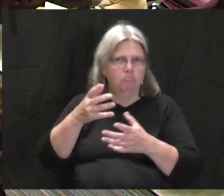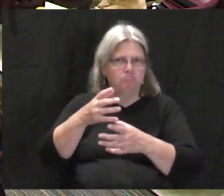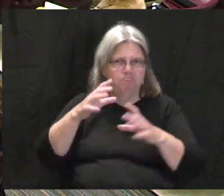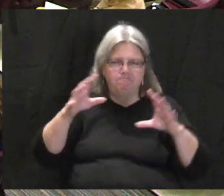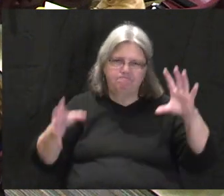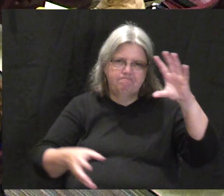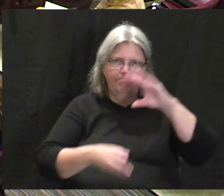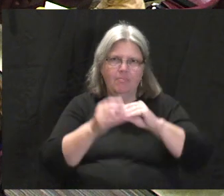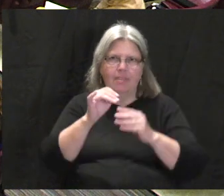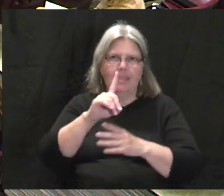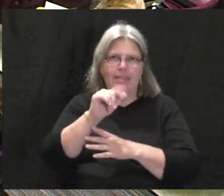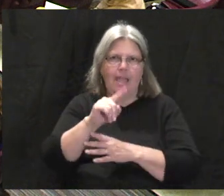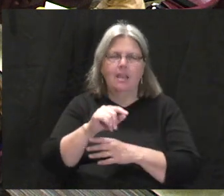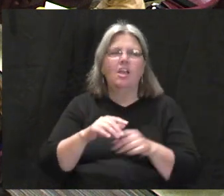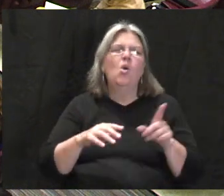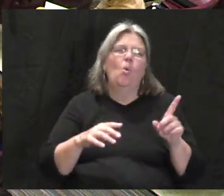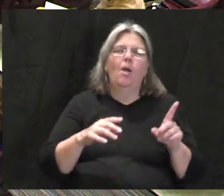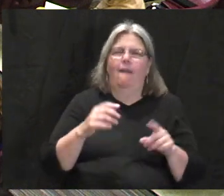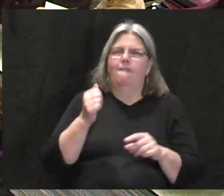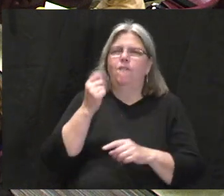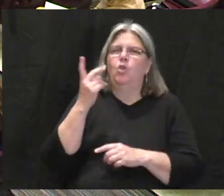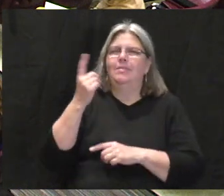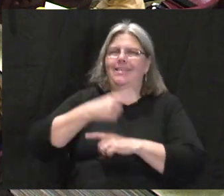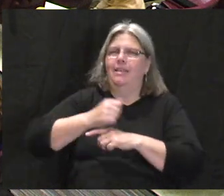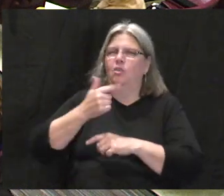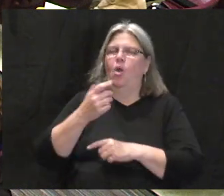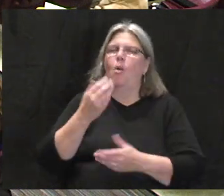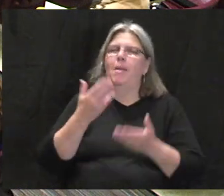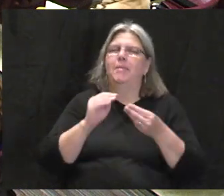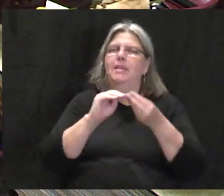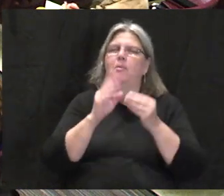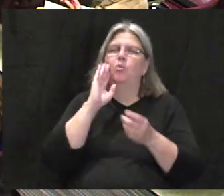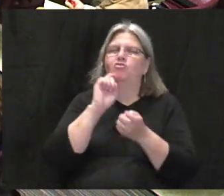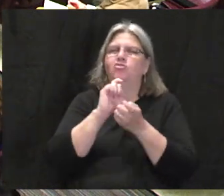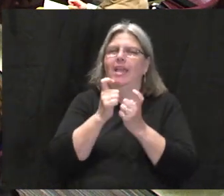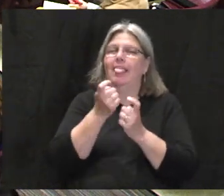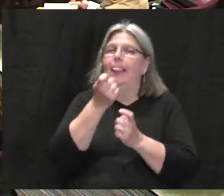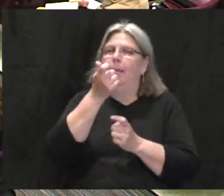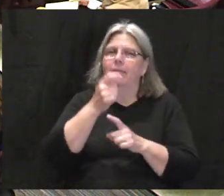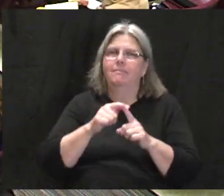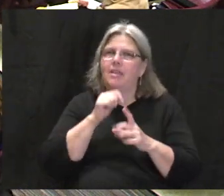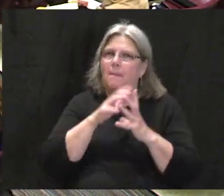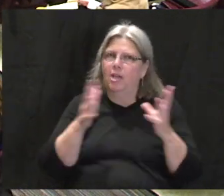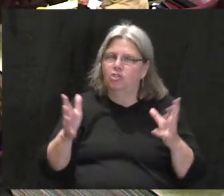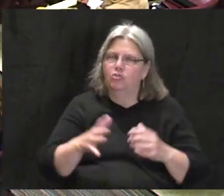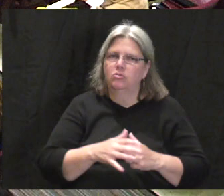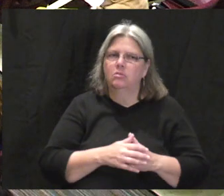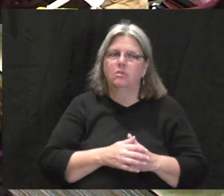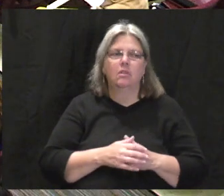the numbers might change a little bit, but they won't change a lot. Yes.